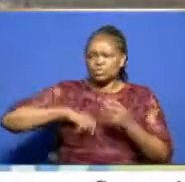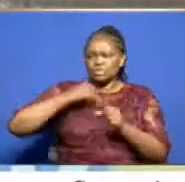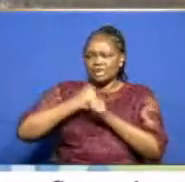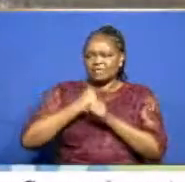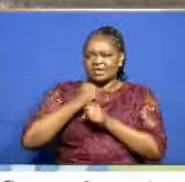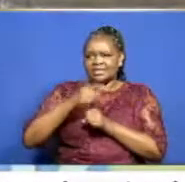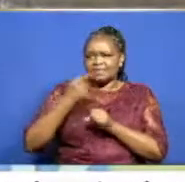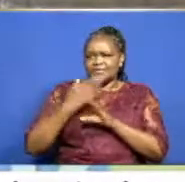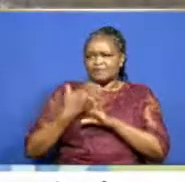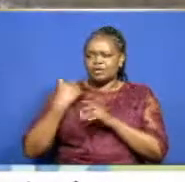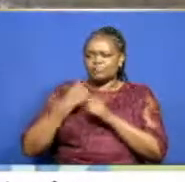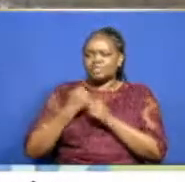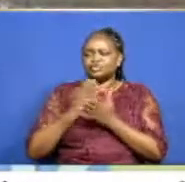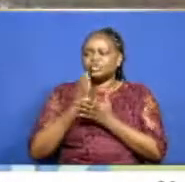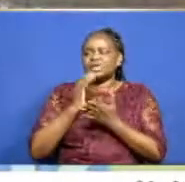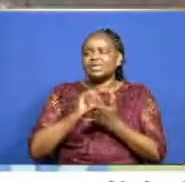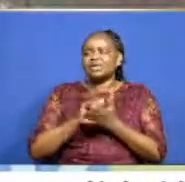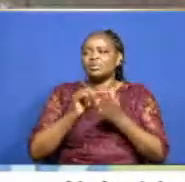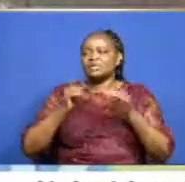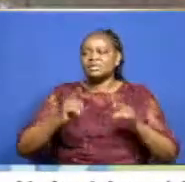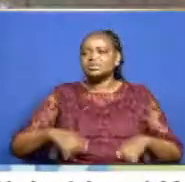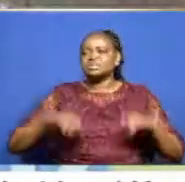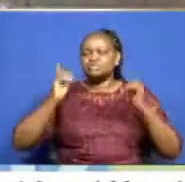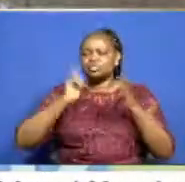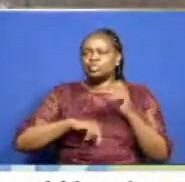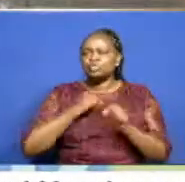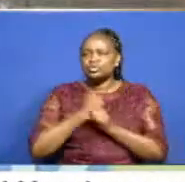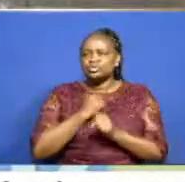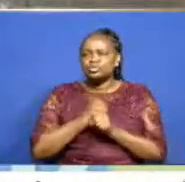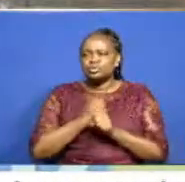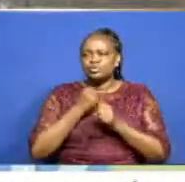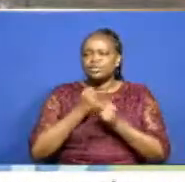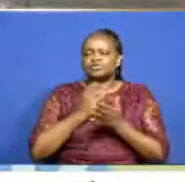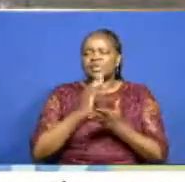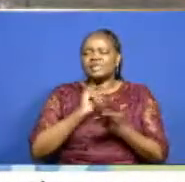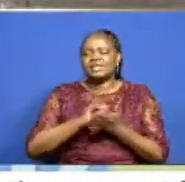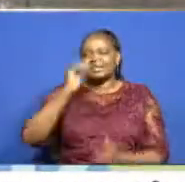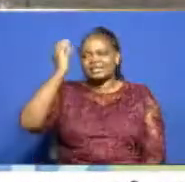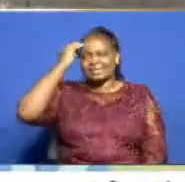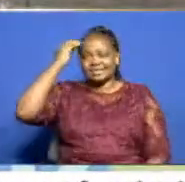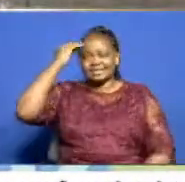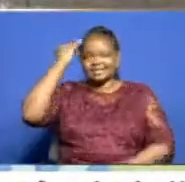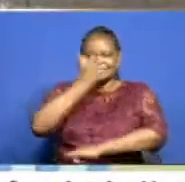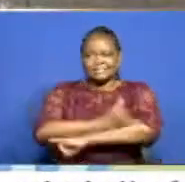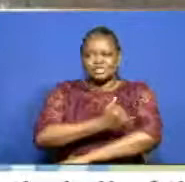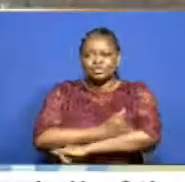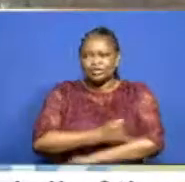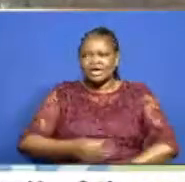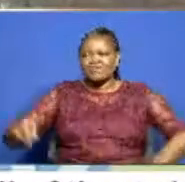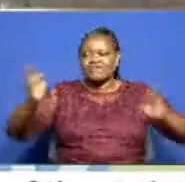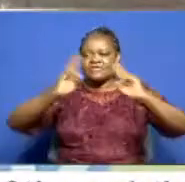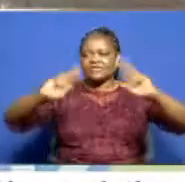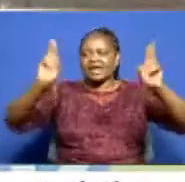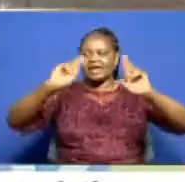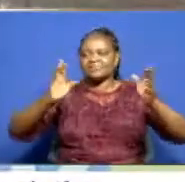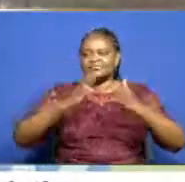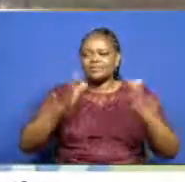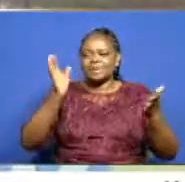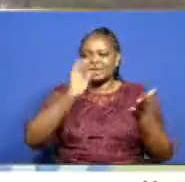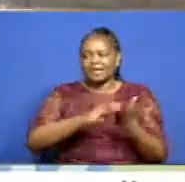of what we are going to do, to ensure that our learning institutions are ready for reopening in a safe